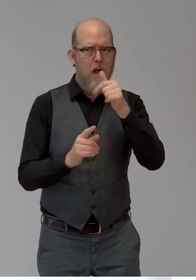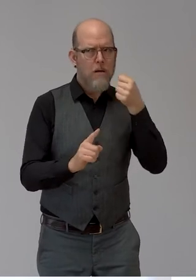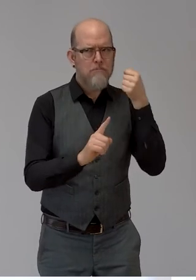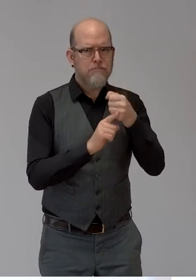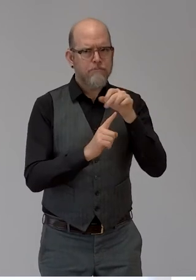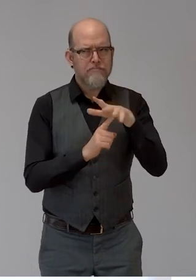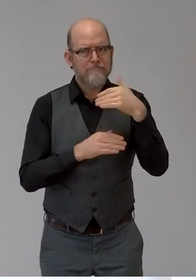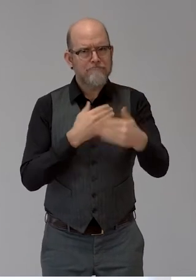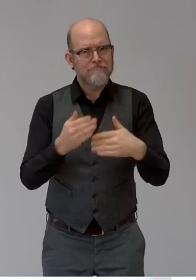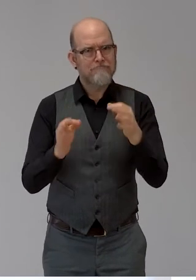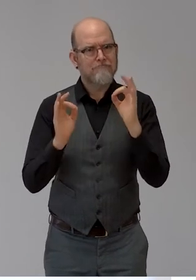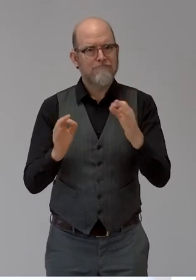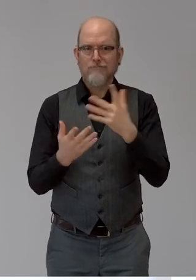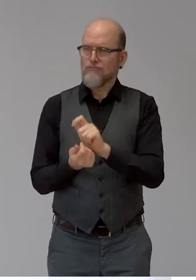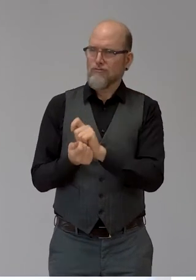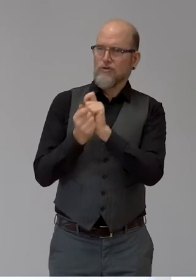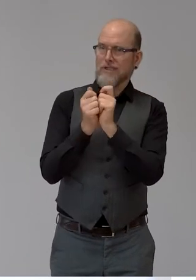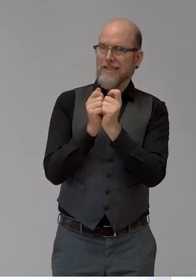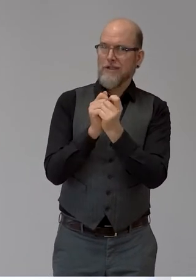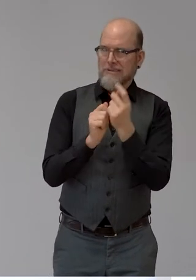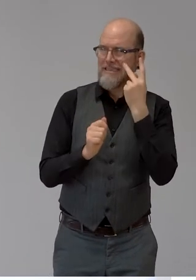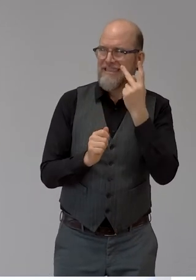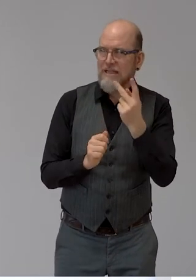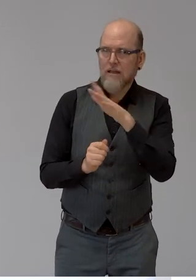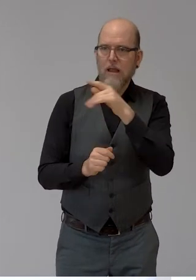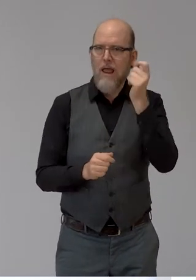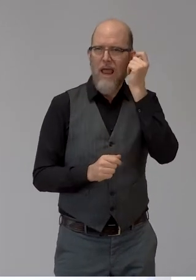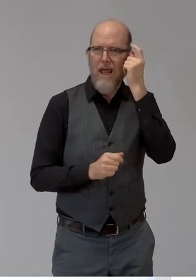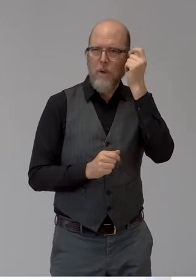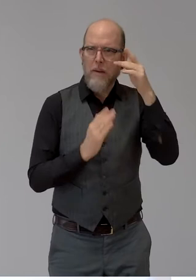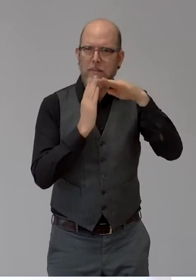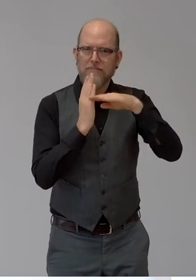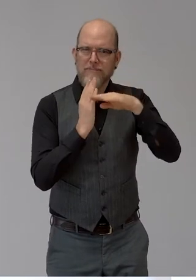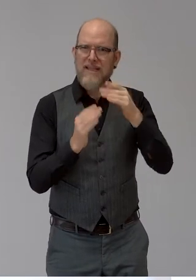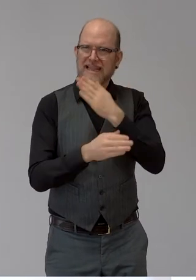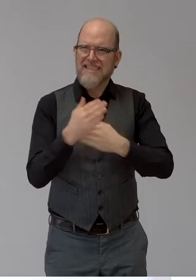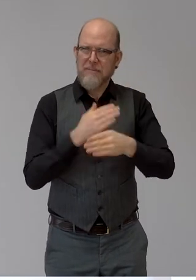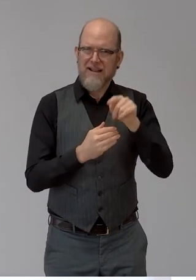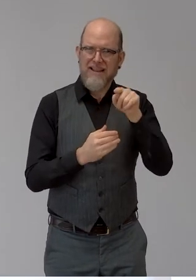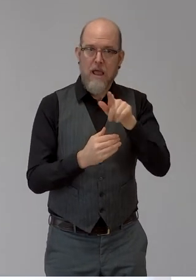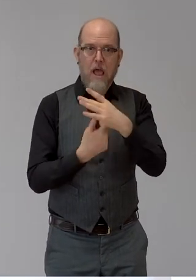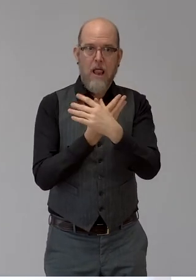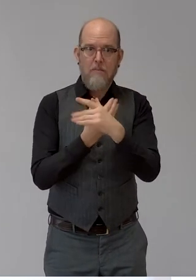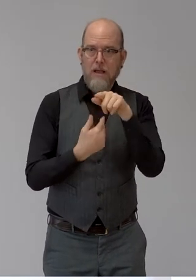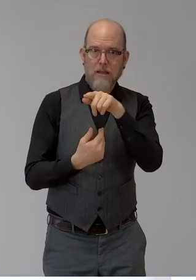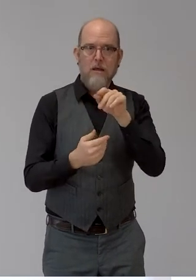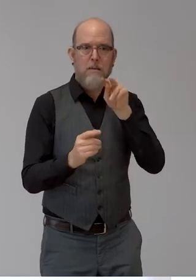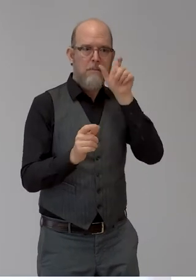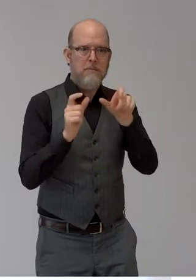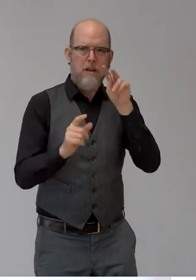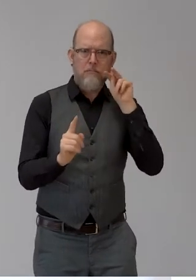perception about intellectual disability in Albania, raising our voice in terms of